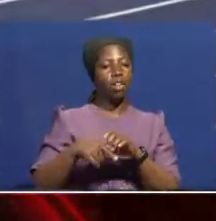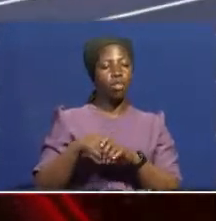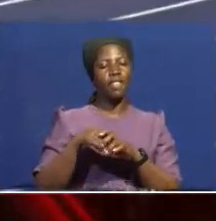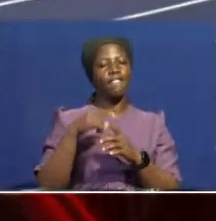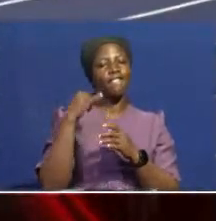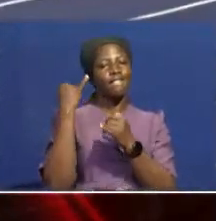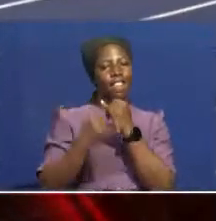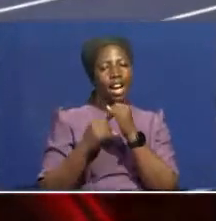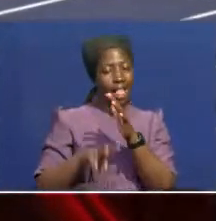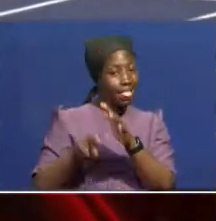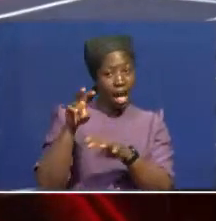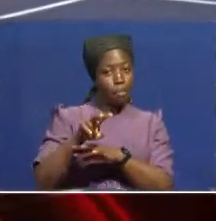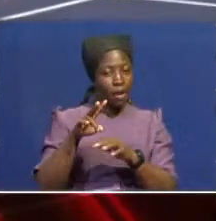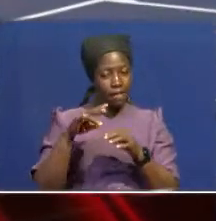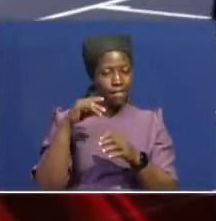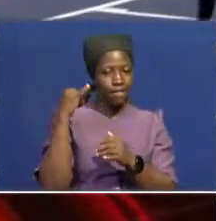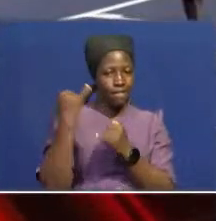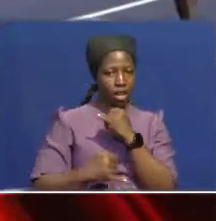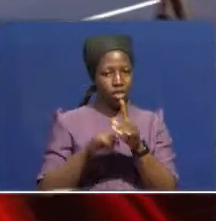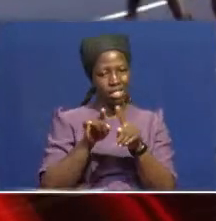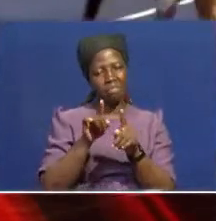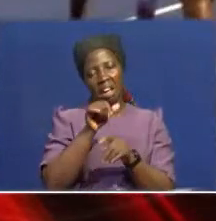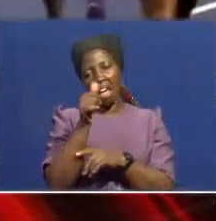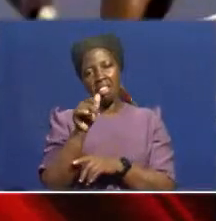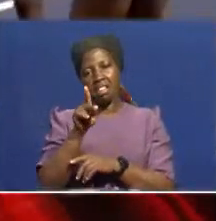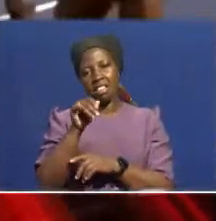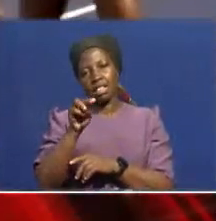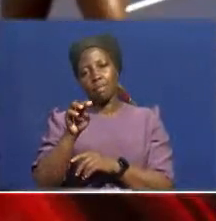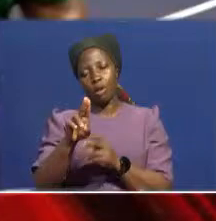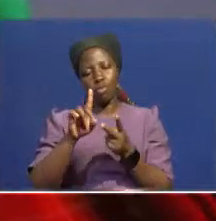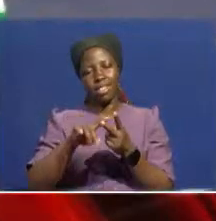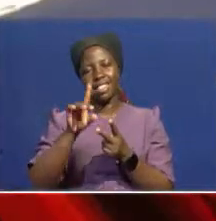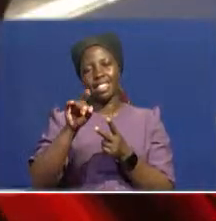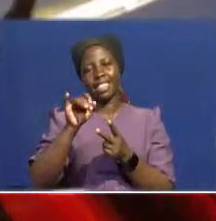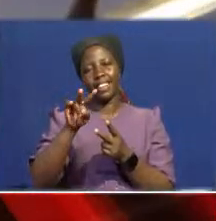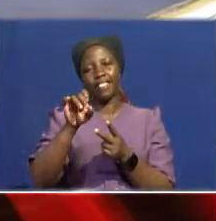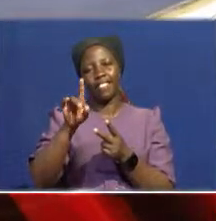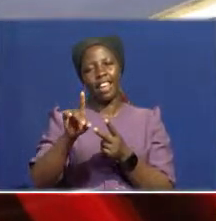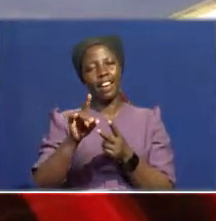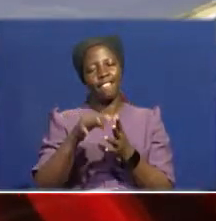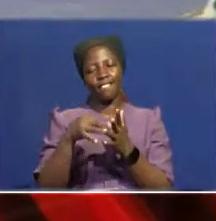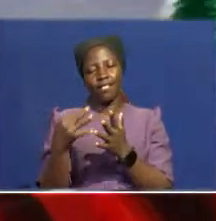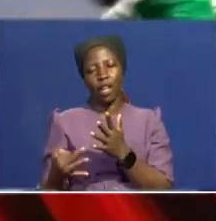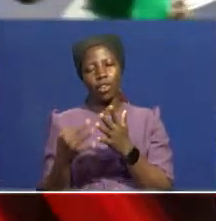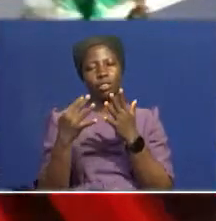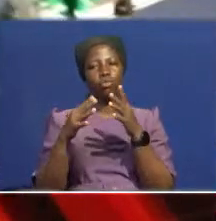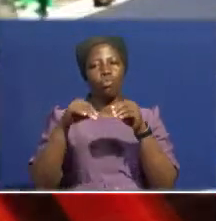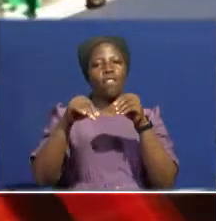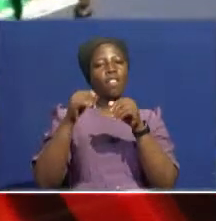while David Nasayek and Kennedy Kimeu failed to qualify for the men's 400 meters final.